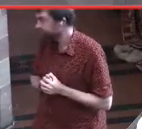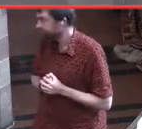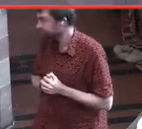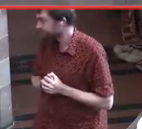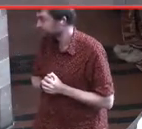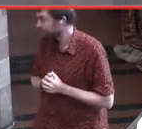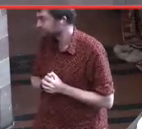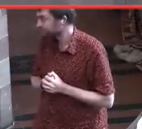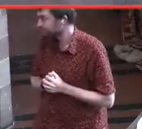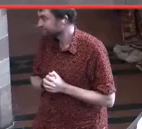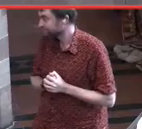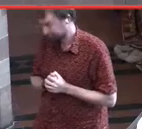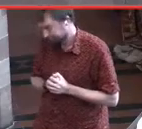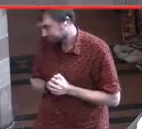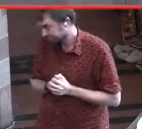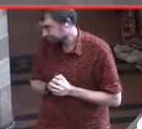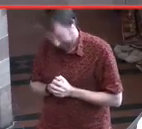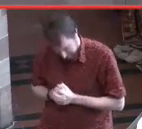Looking for, thank you.